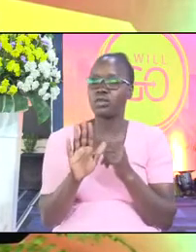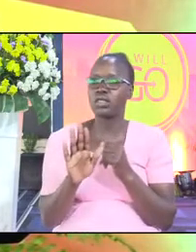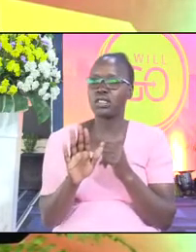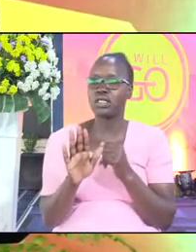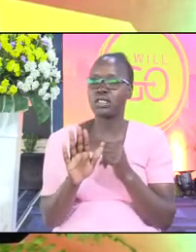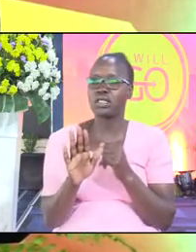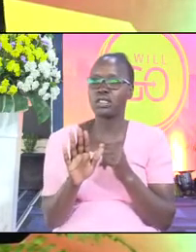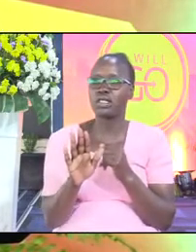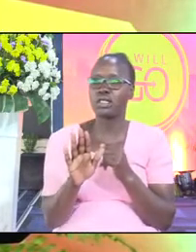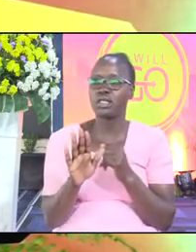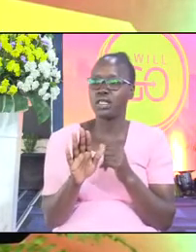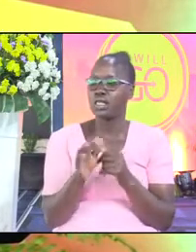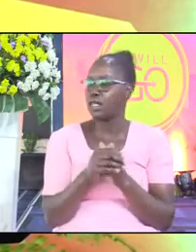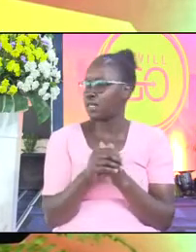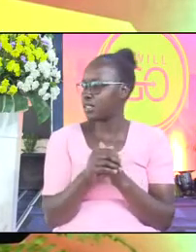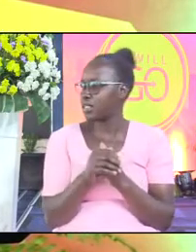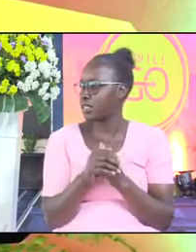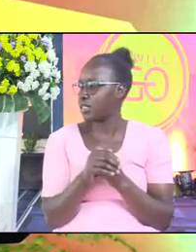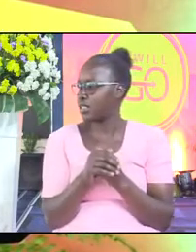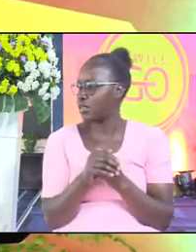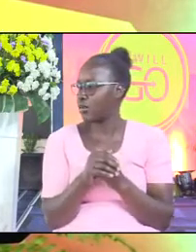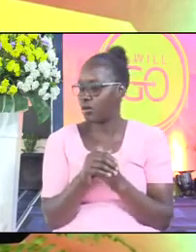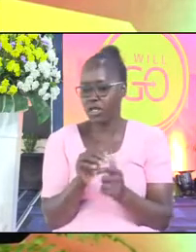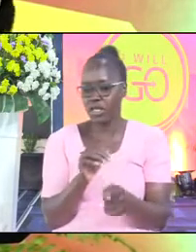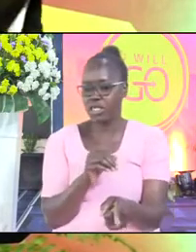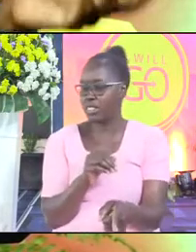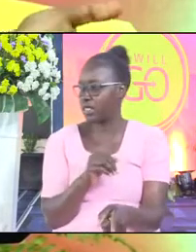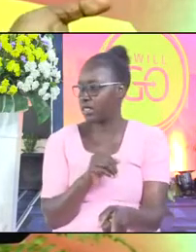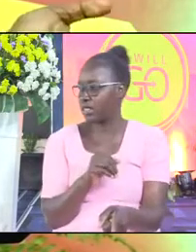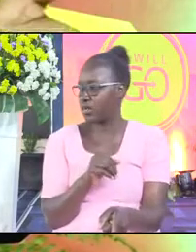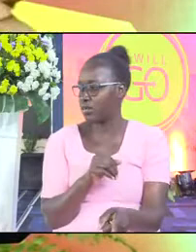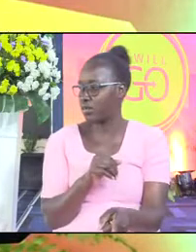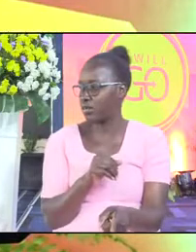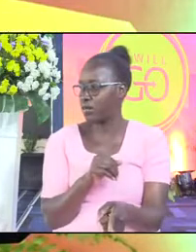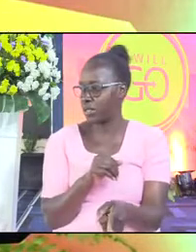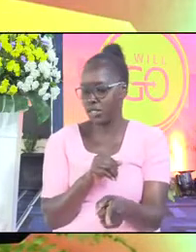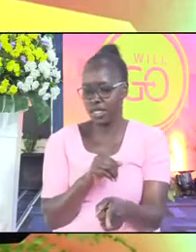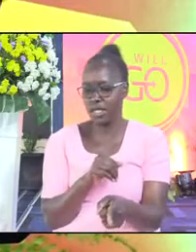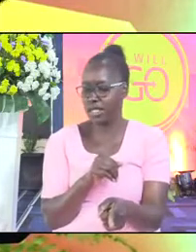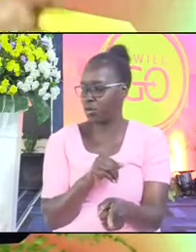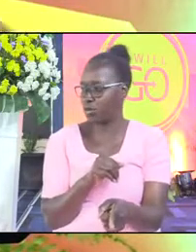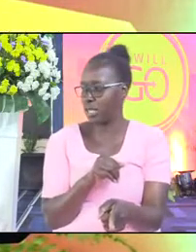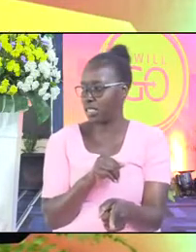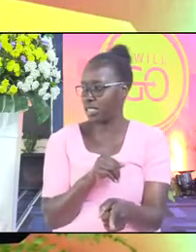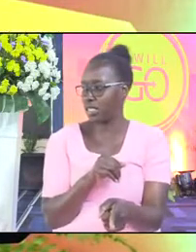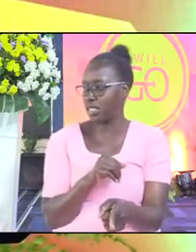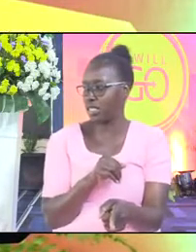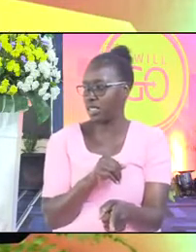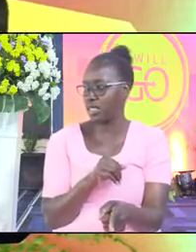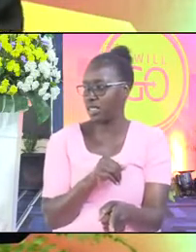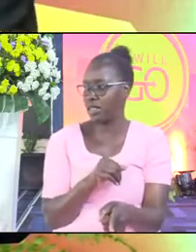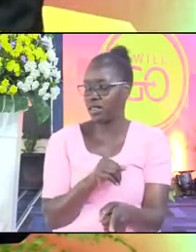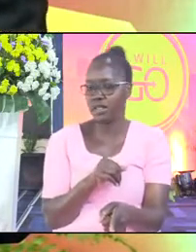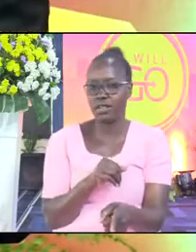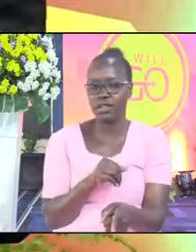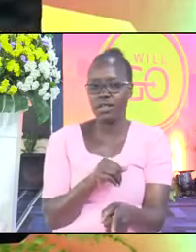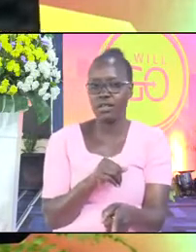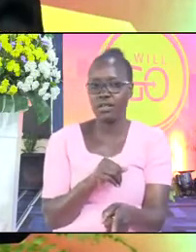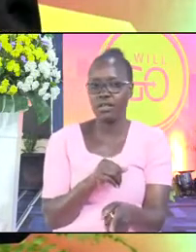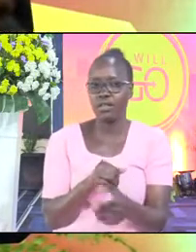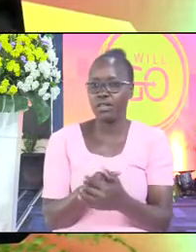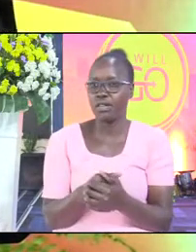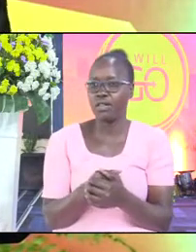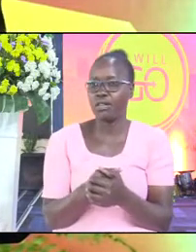my I consider myself a senior citizen. I may not look like it, but I consider myself a senior citizen.